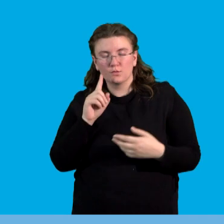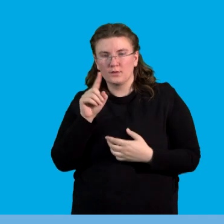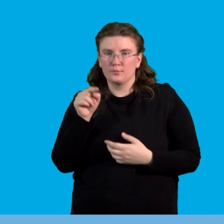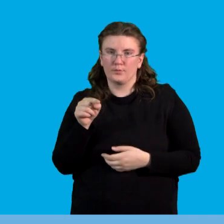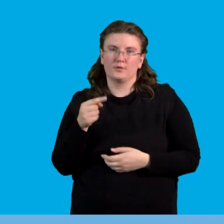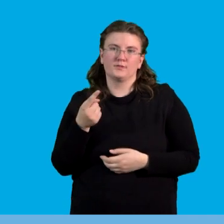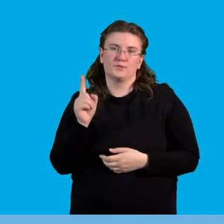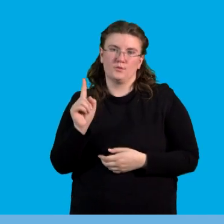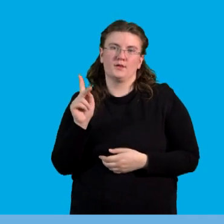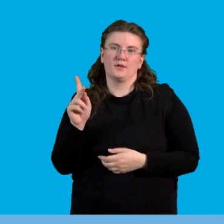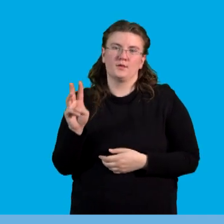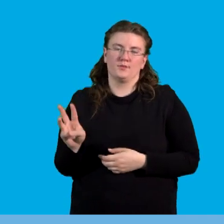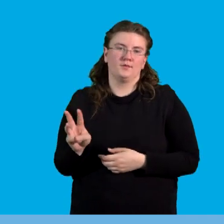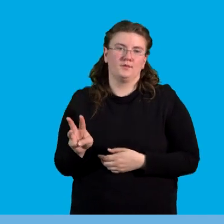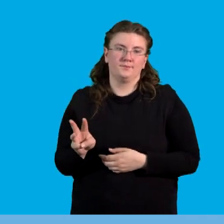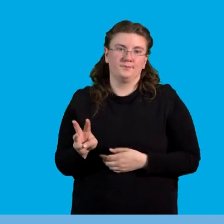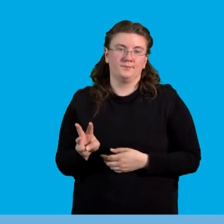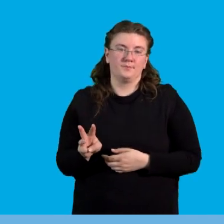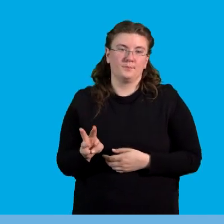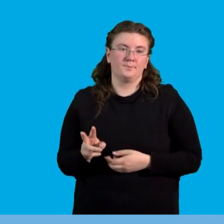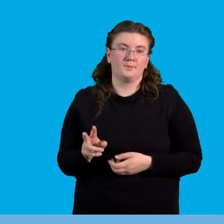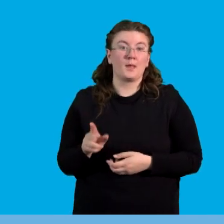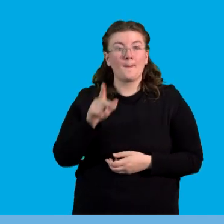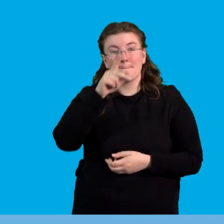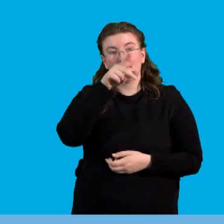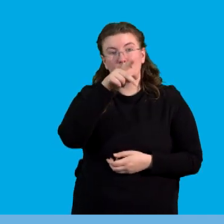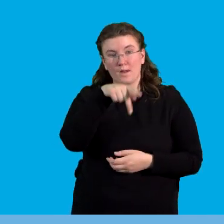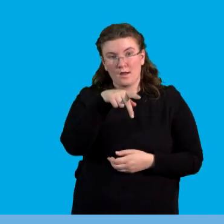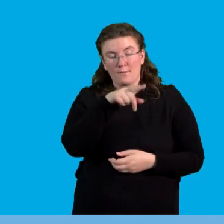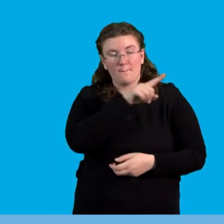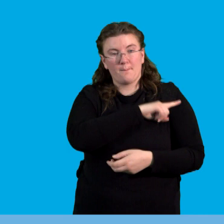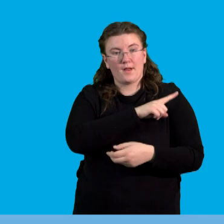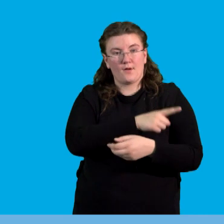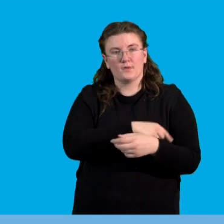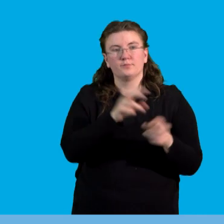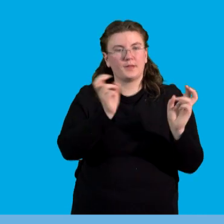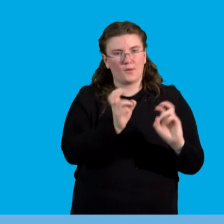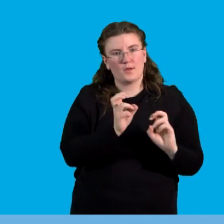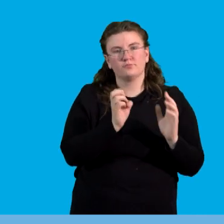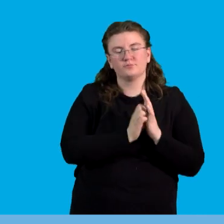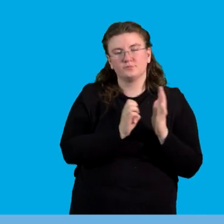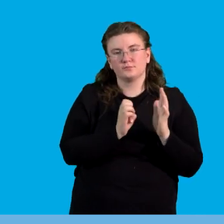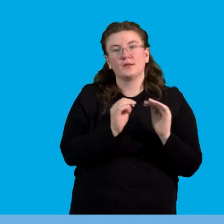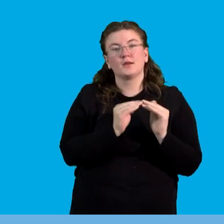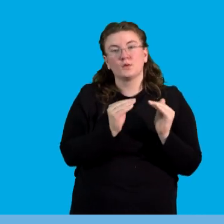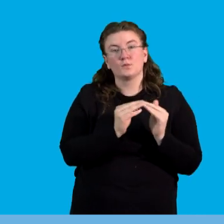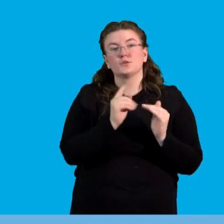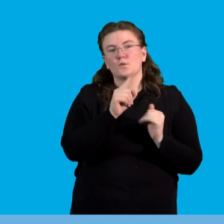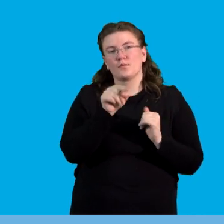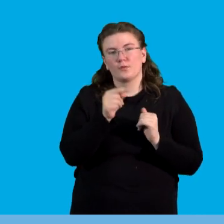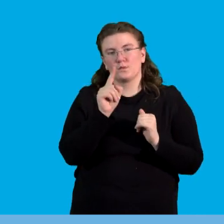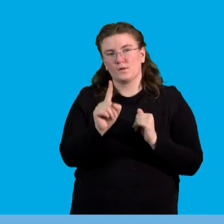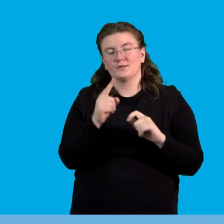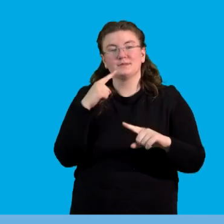us 1,1 kilowatts. So the power is 1,1 multiplied